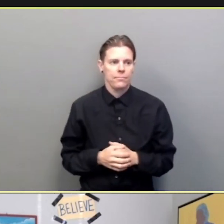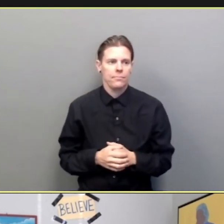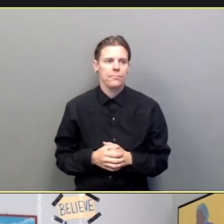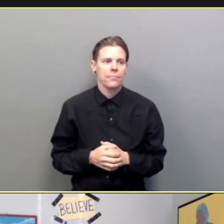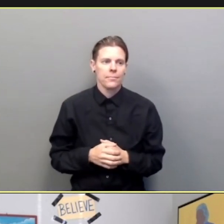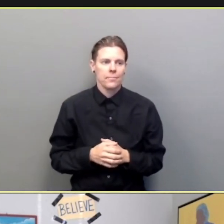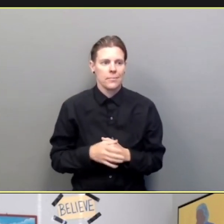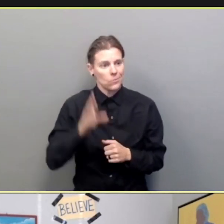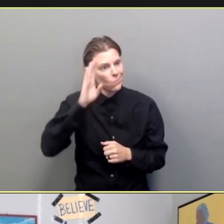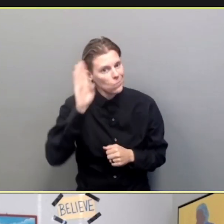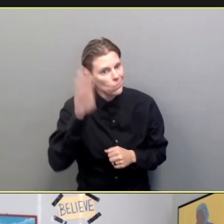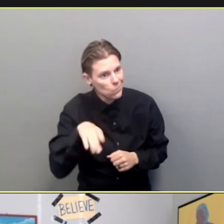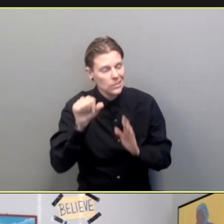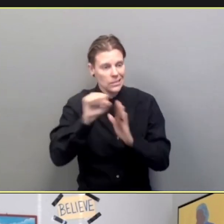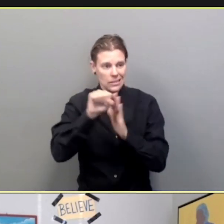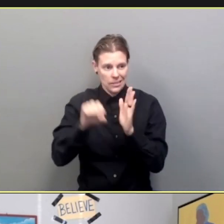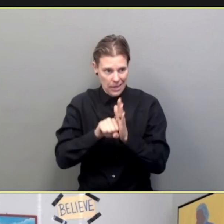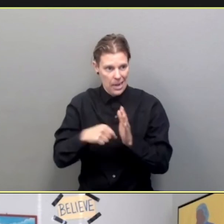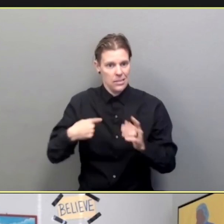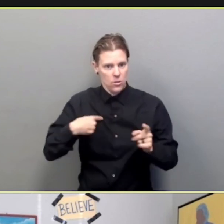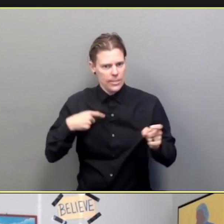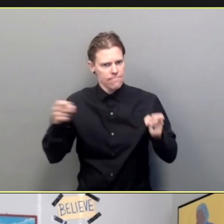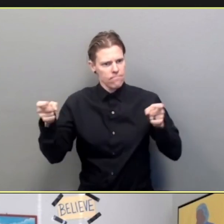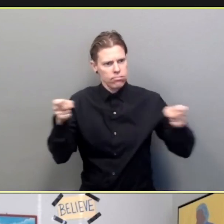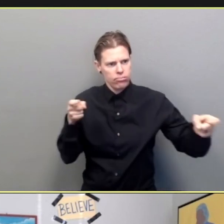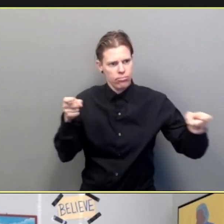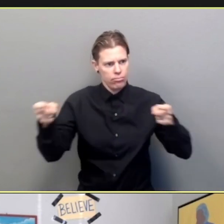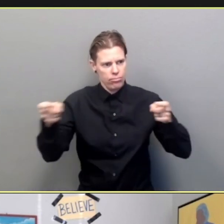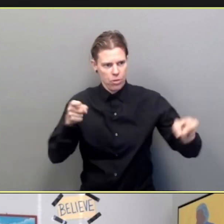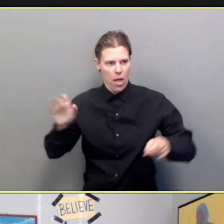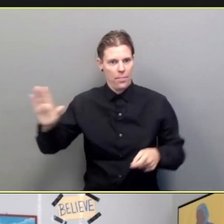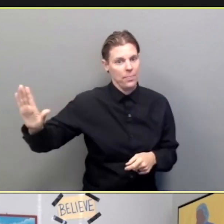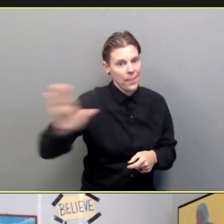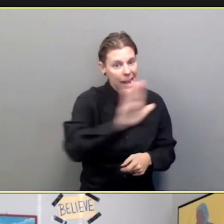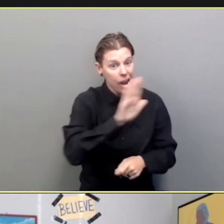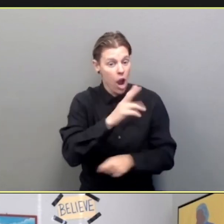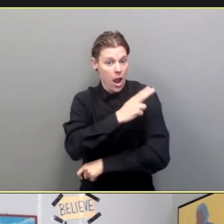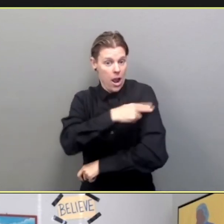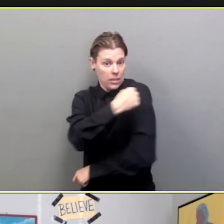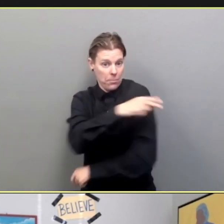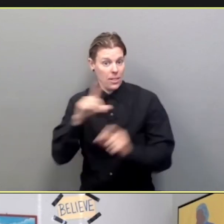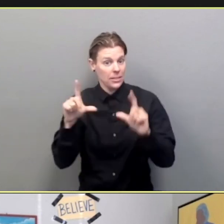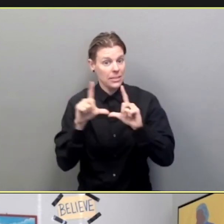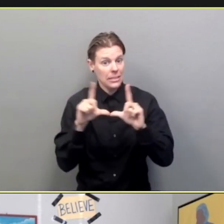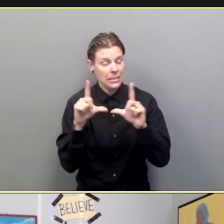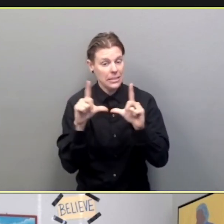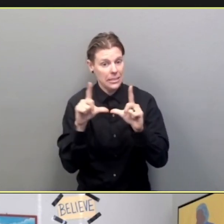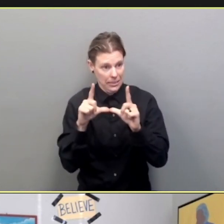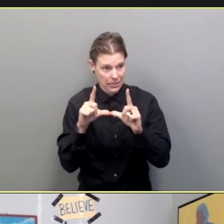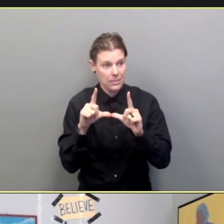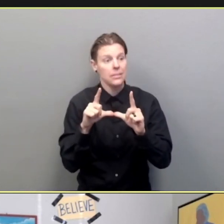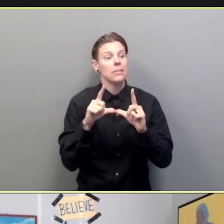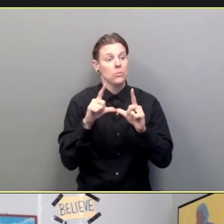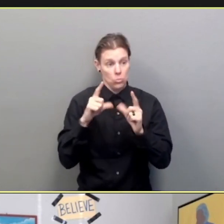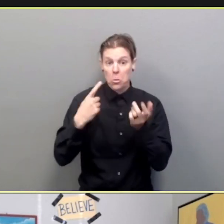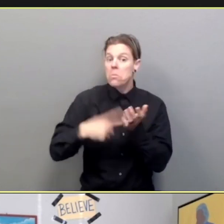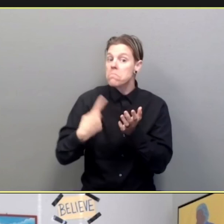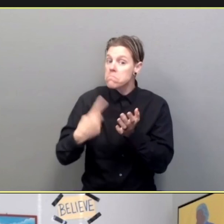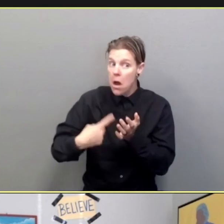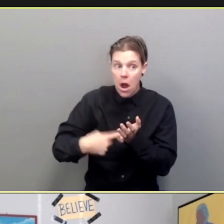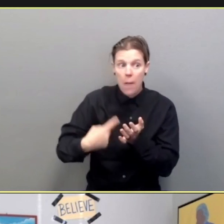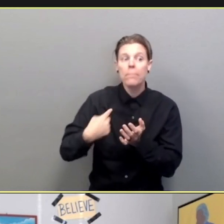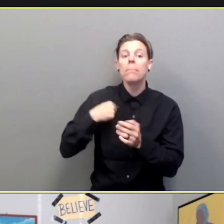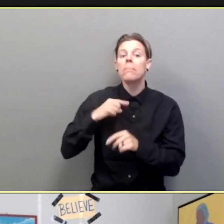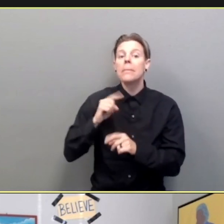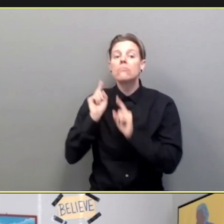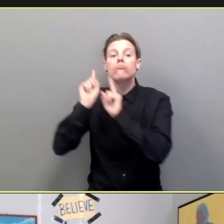regulator for licensing for hospitals and does periodic site visits, and we will be reviewing all that data